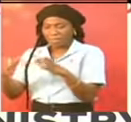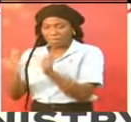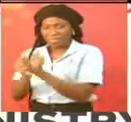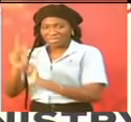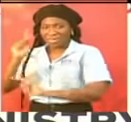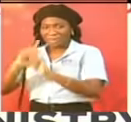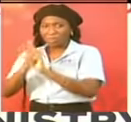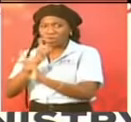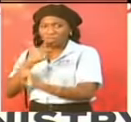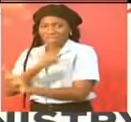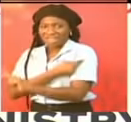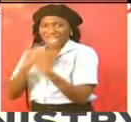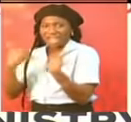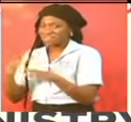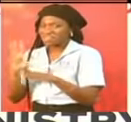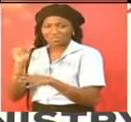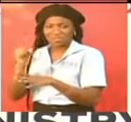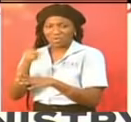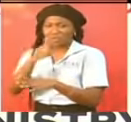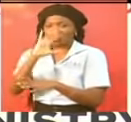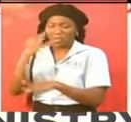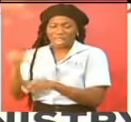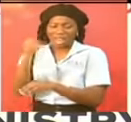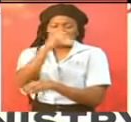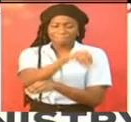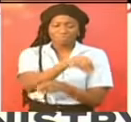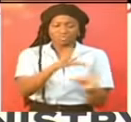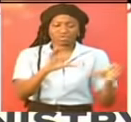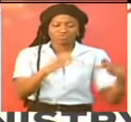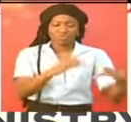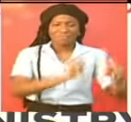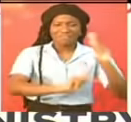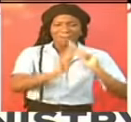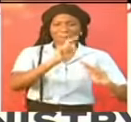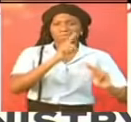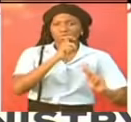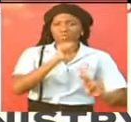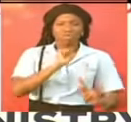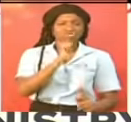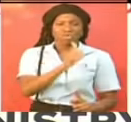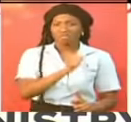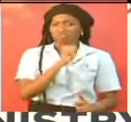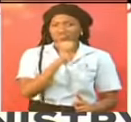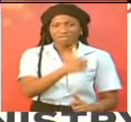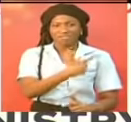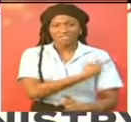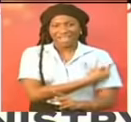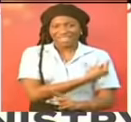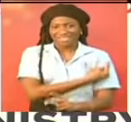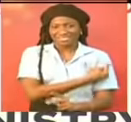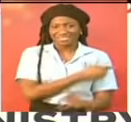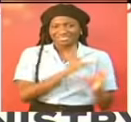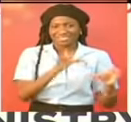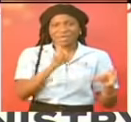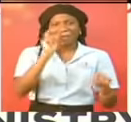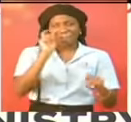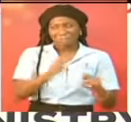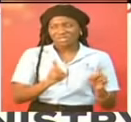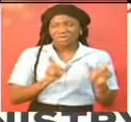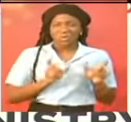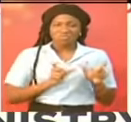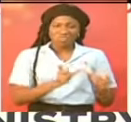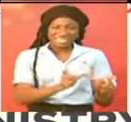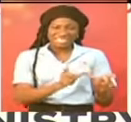attendant requirements for quarantine prior to movement may be. So in the same way that you're seeing that we're looking to move